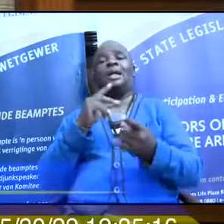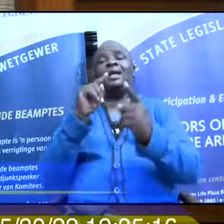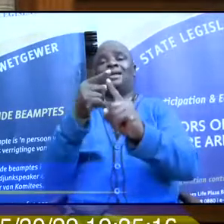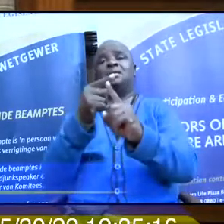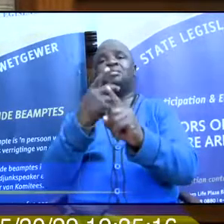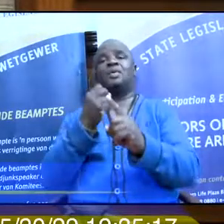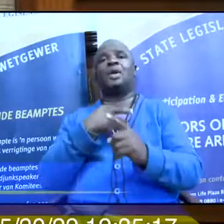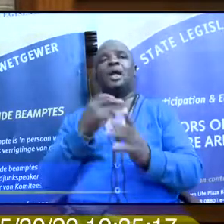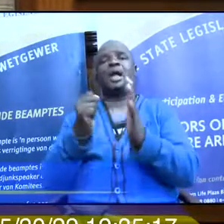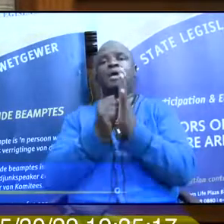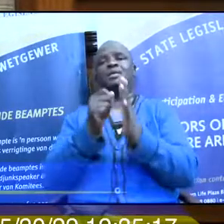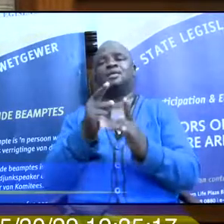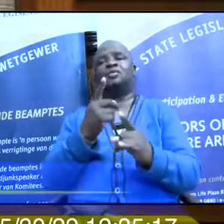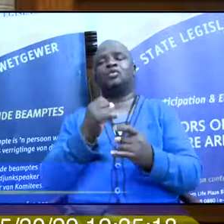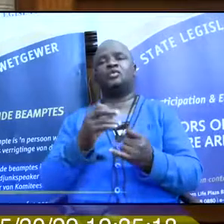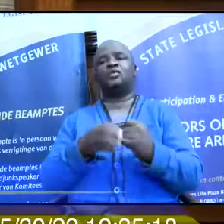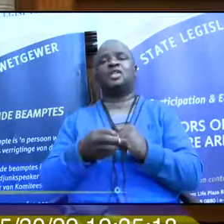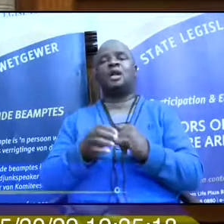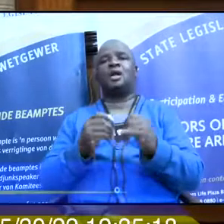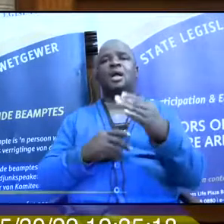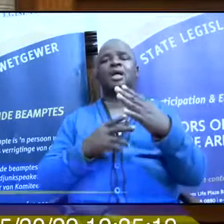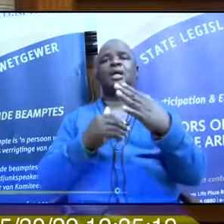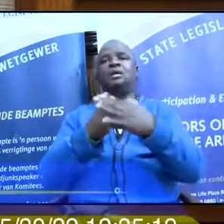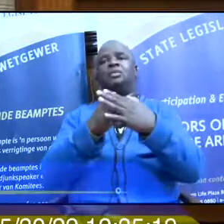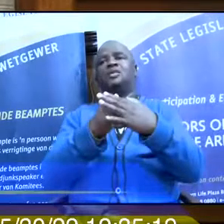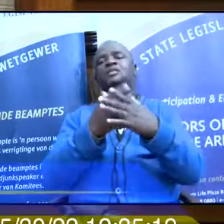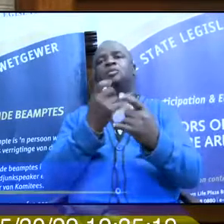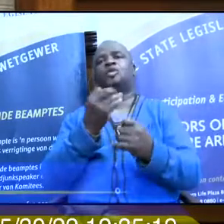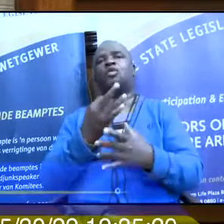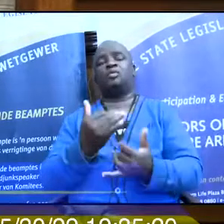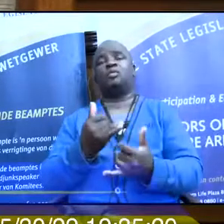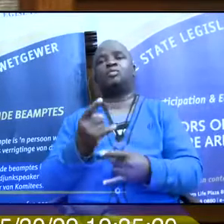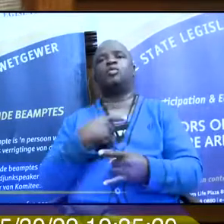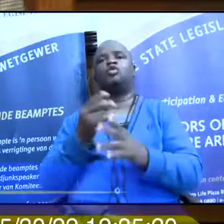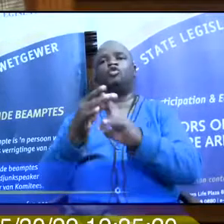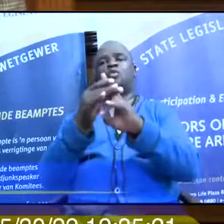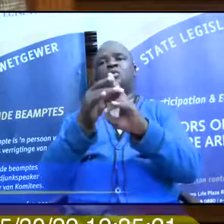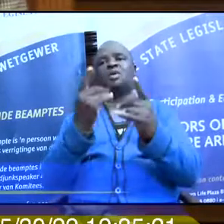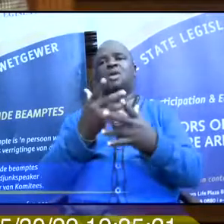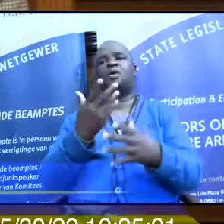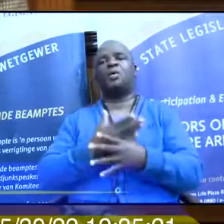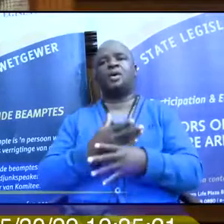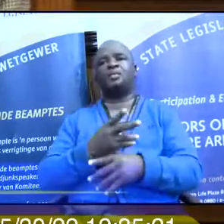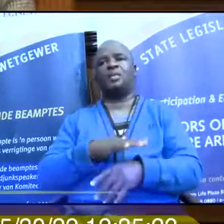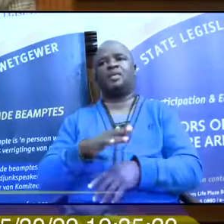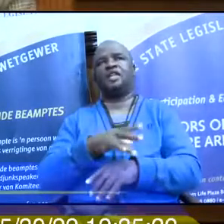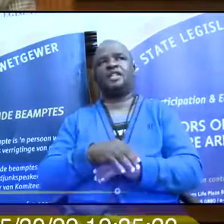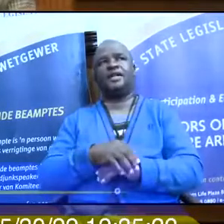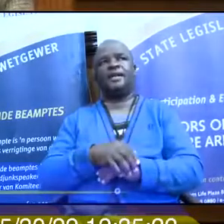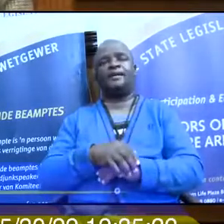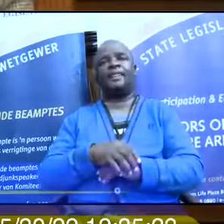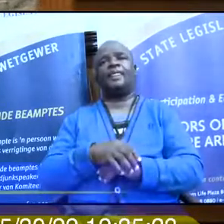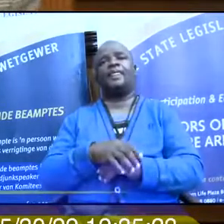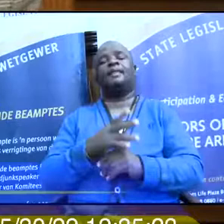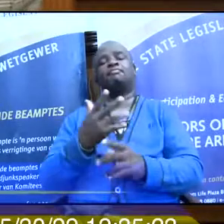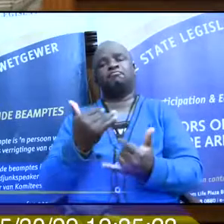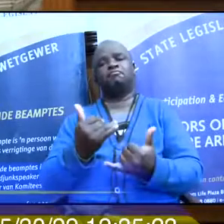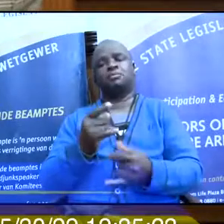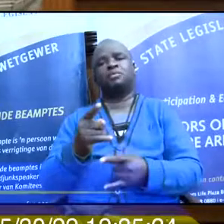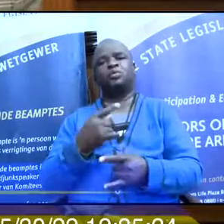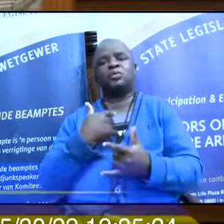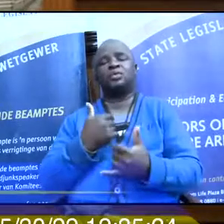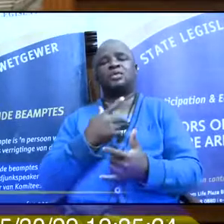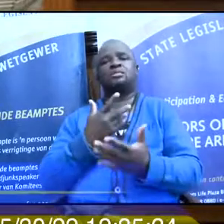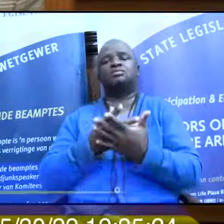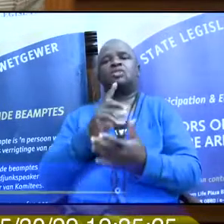discourage proliferation of humans in the workplace the question rises then as to how then does the department